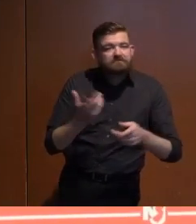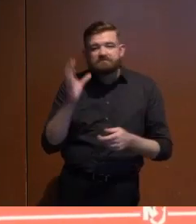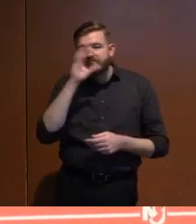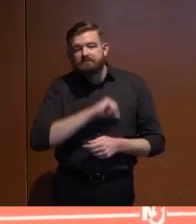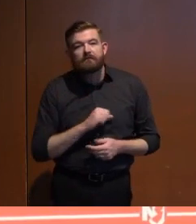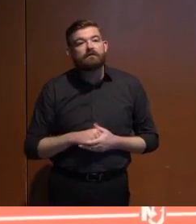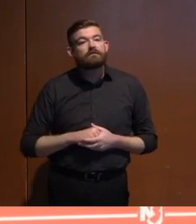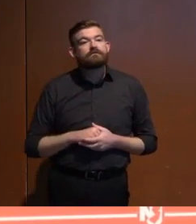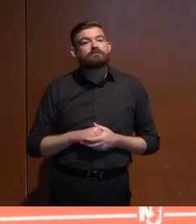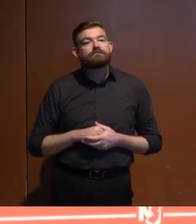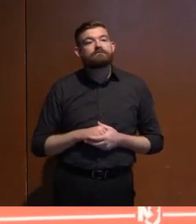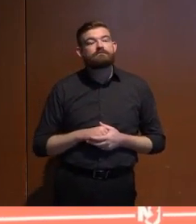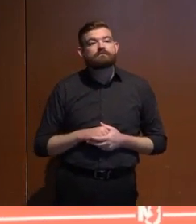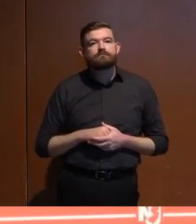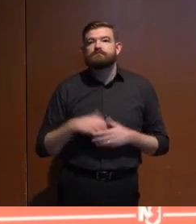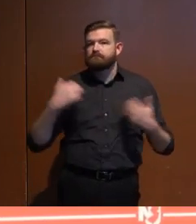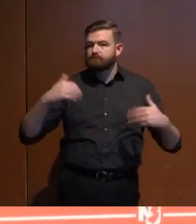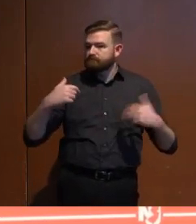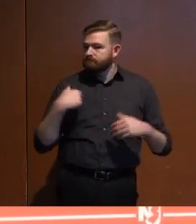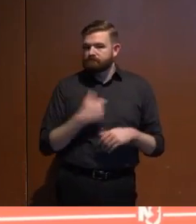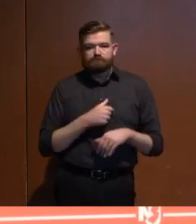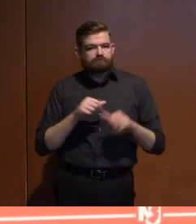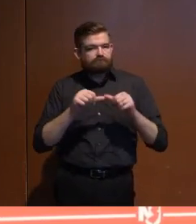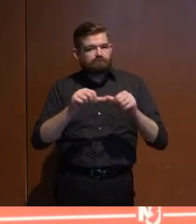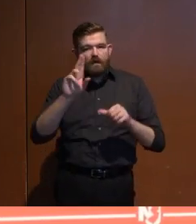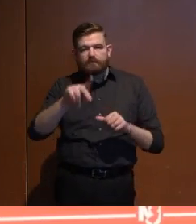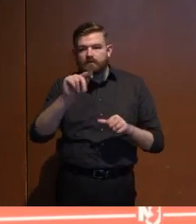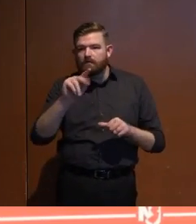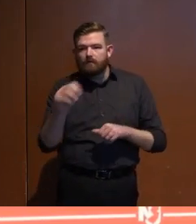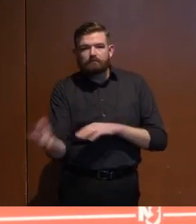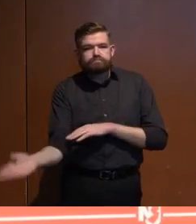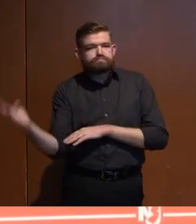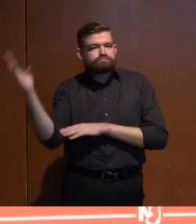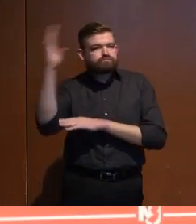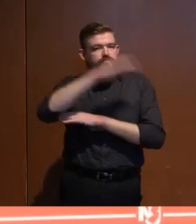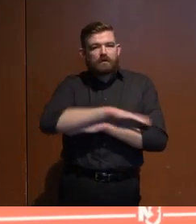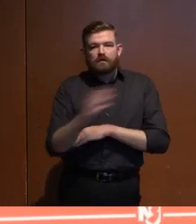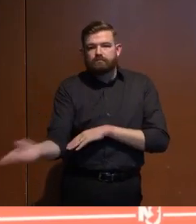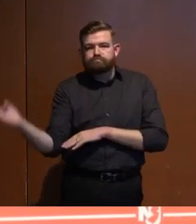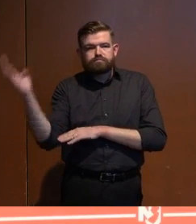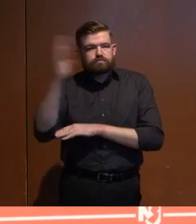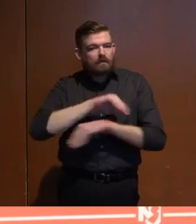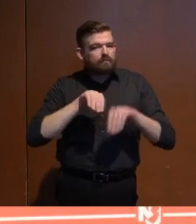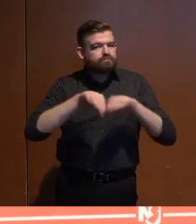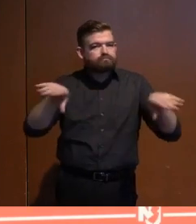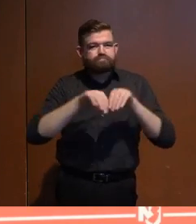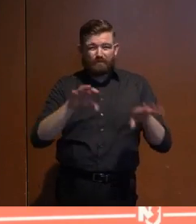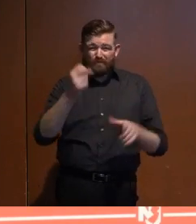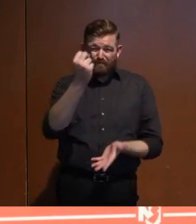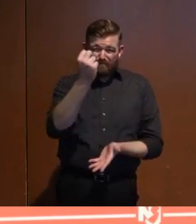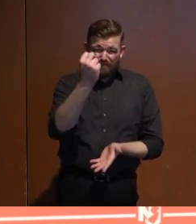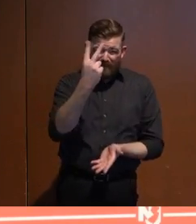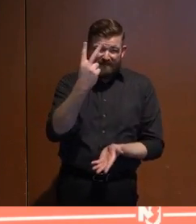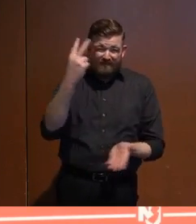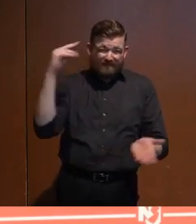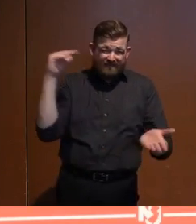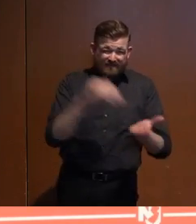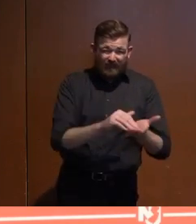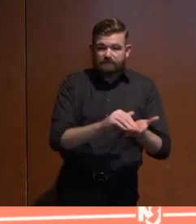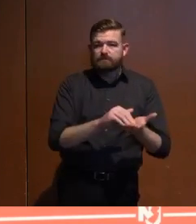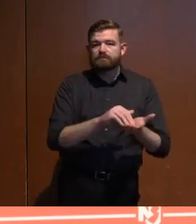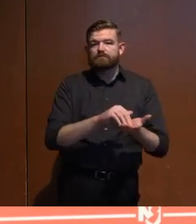in terms of new information, and collectively our team has pushed out more than 12,000 content updates, including key points